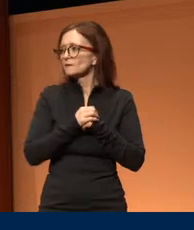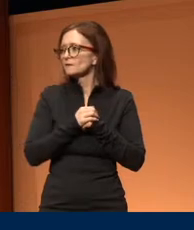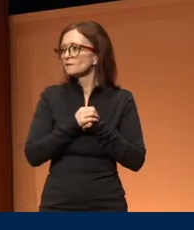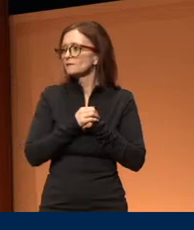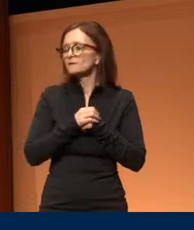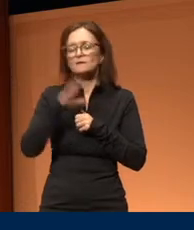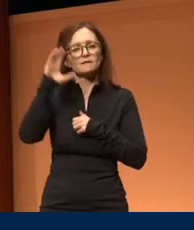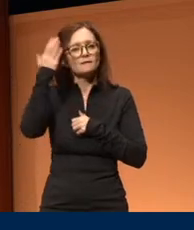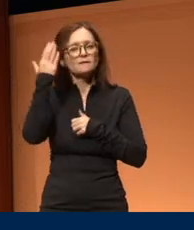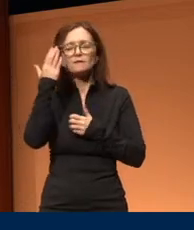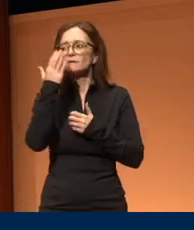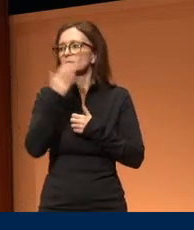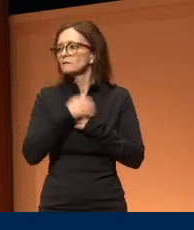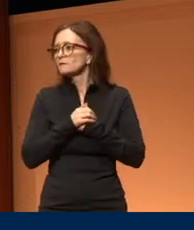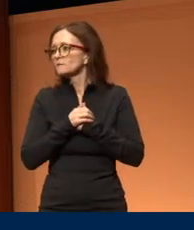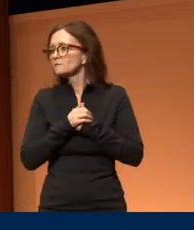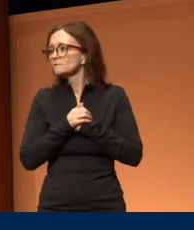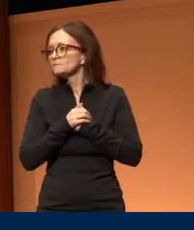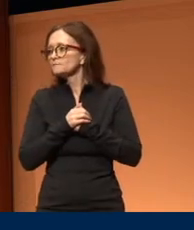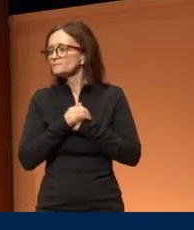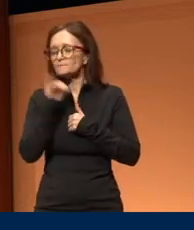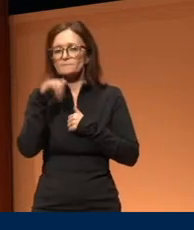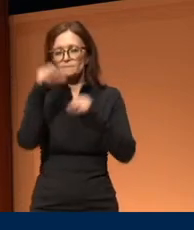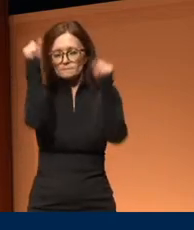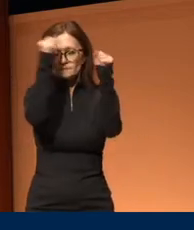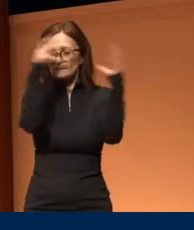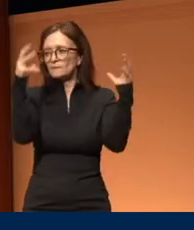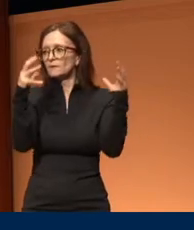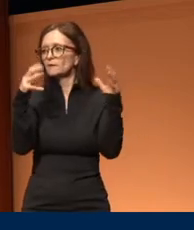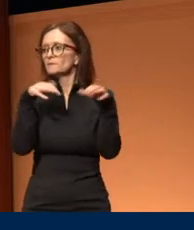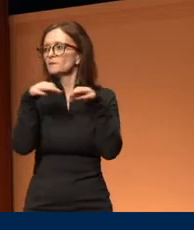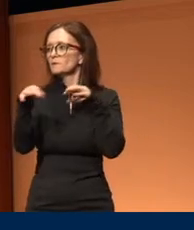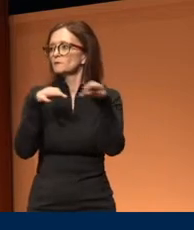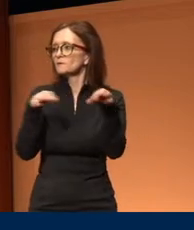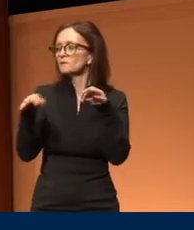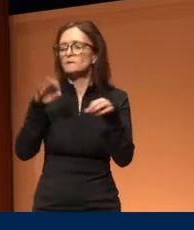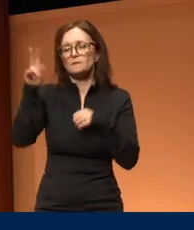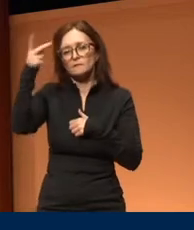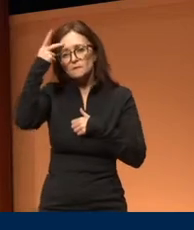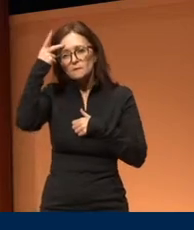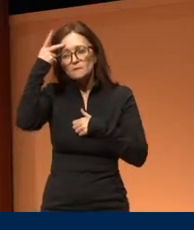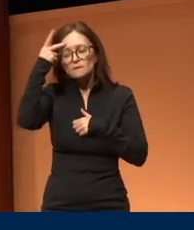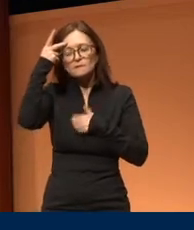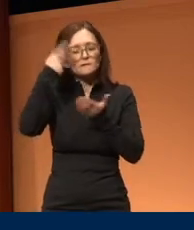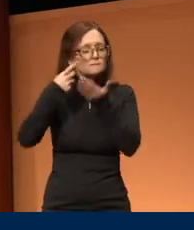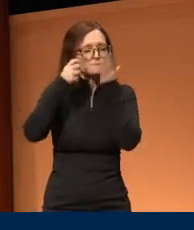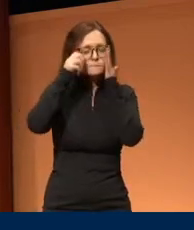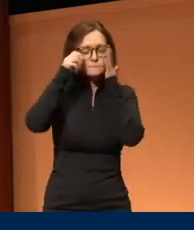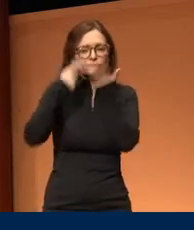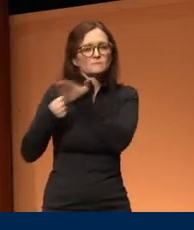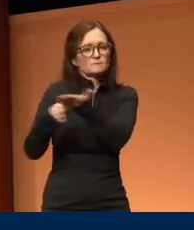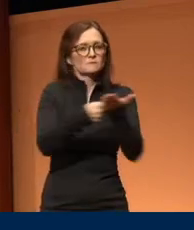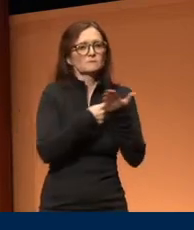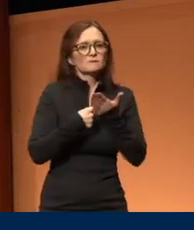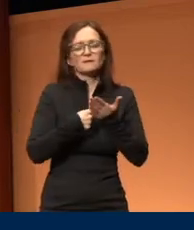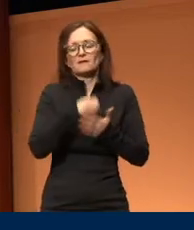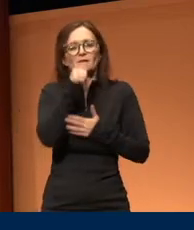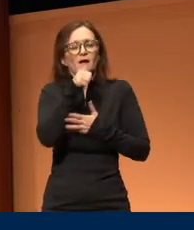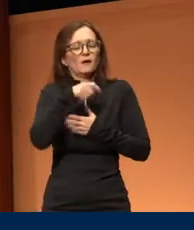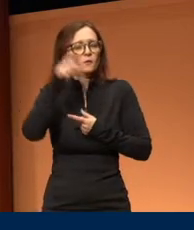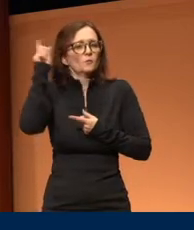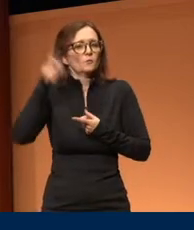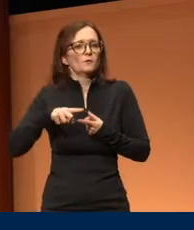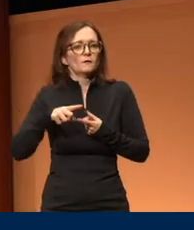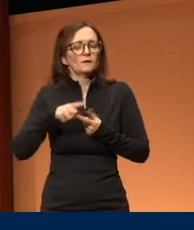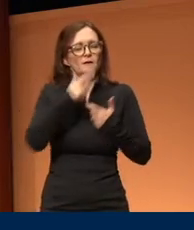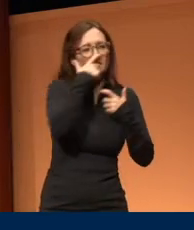It seems to me that part of the motivation of this picture is to describe political deliberation in a way that doesn't reduce to something like